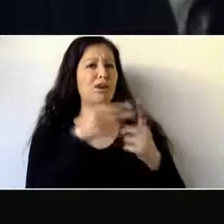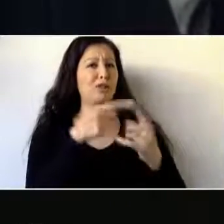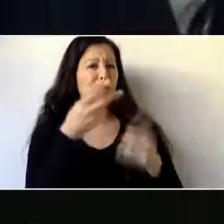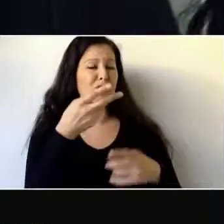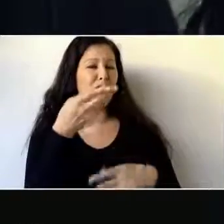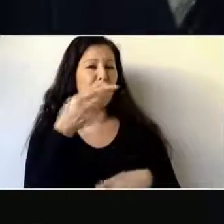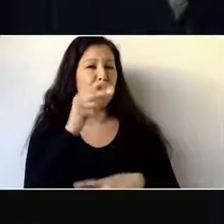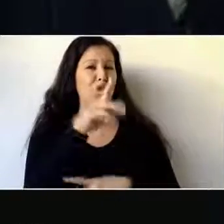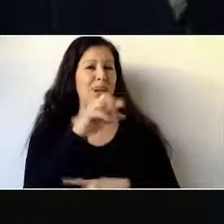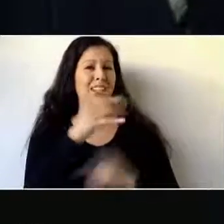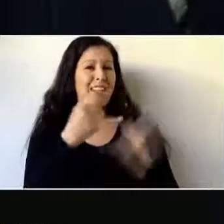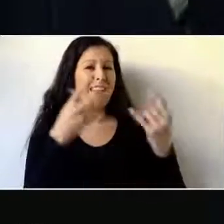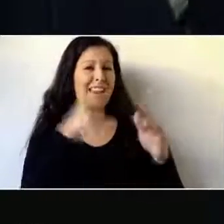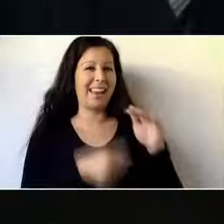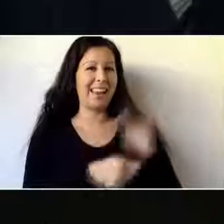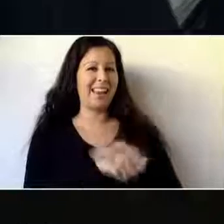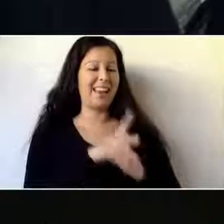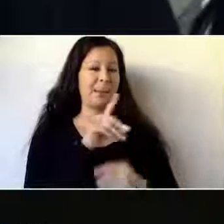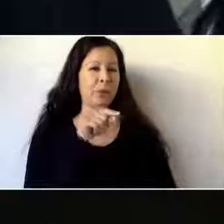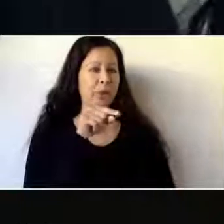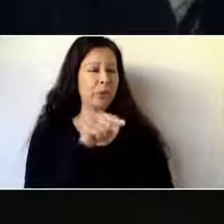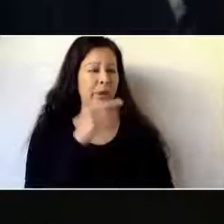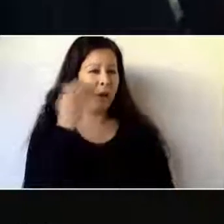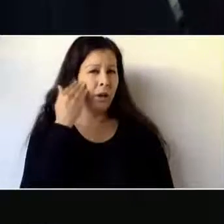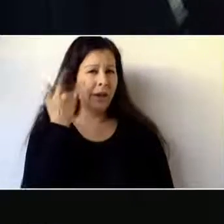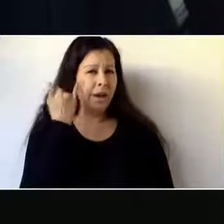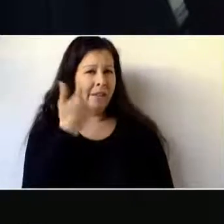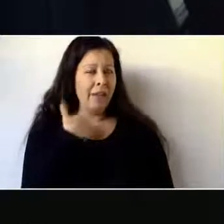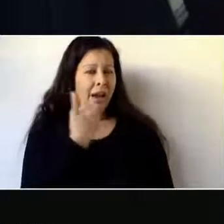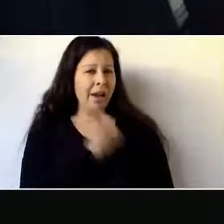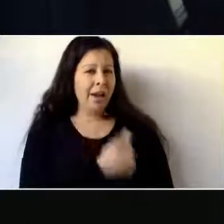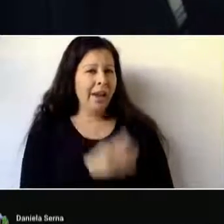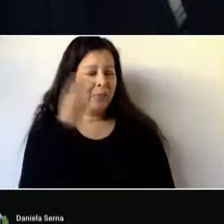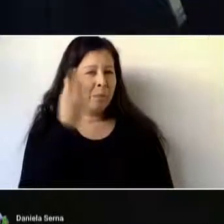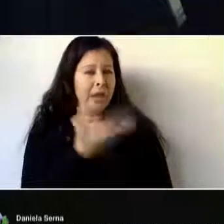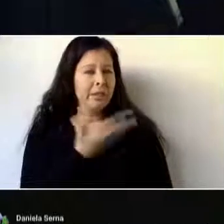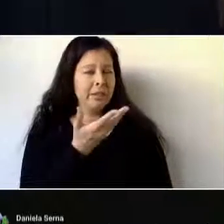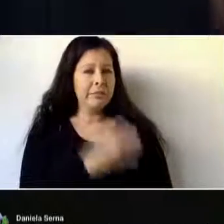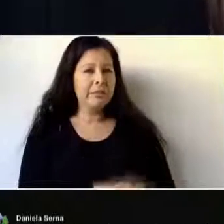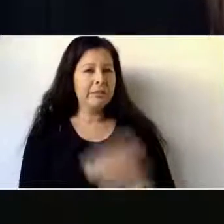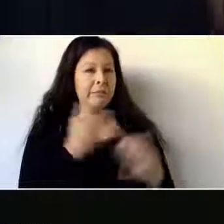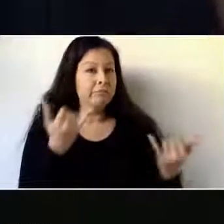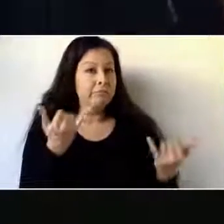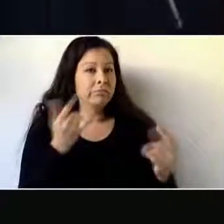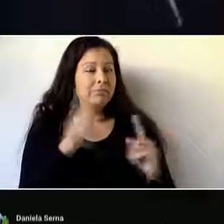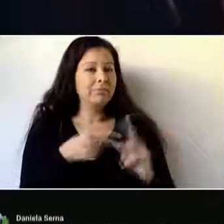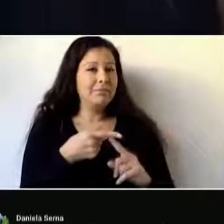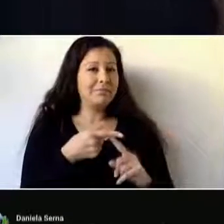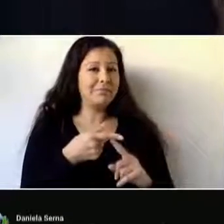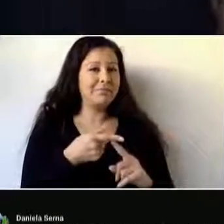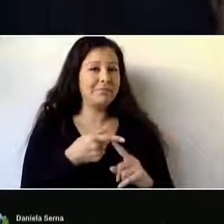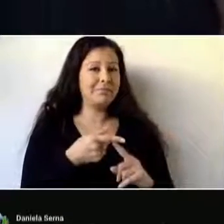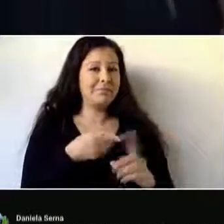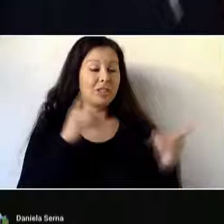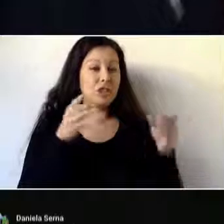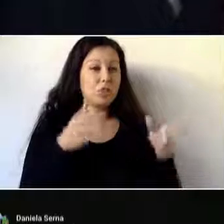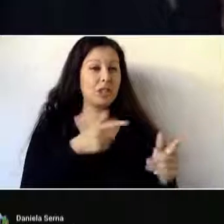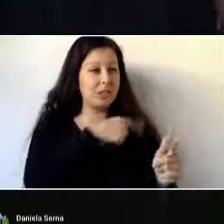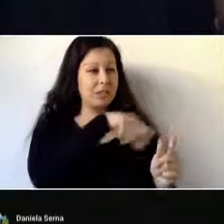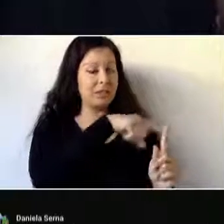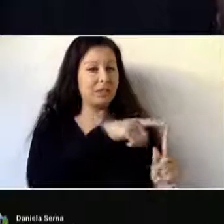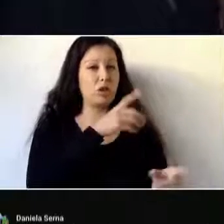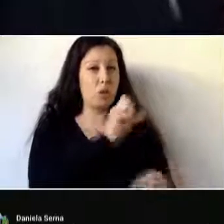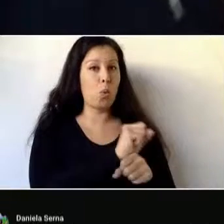hide. Do you know if you have any information now about directors who are working